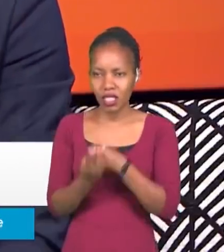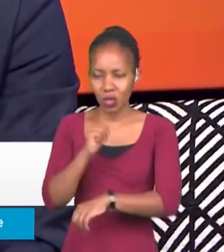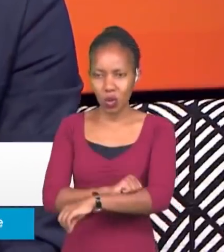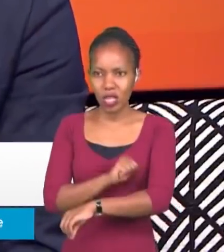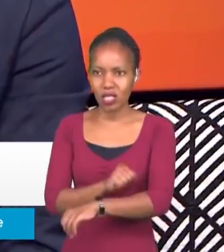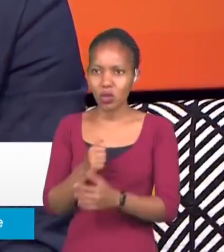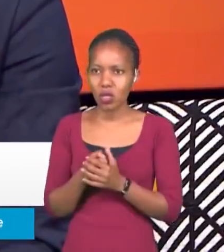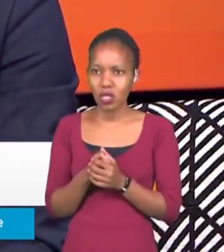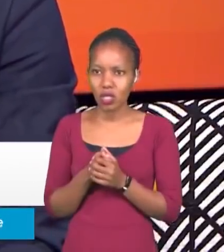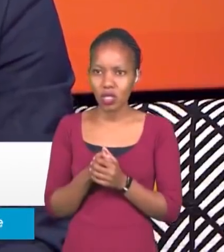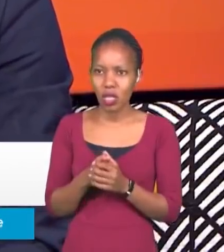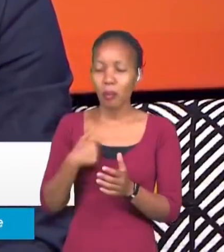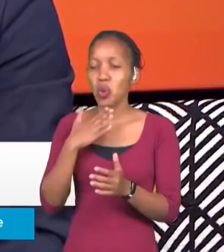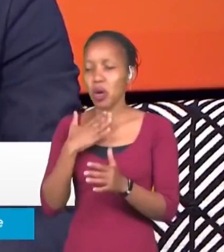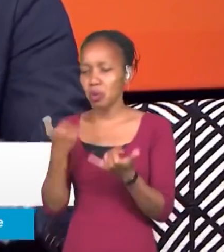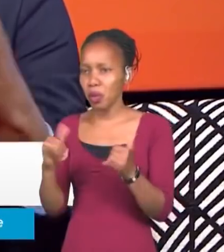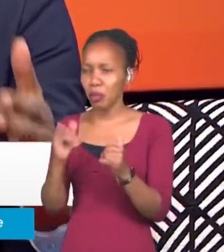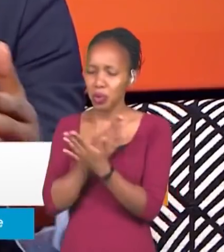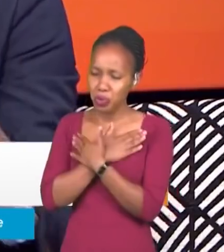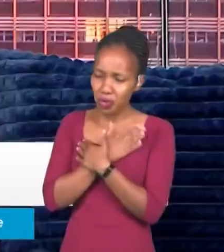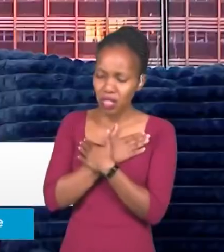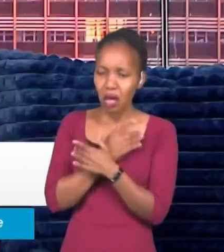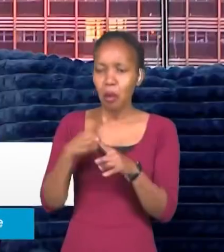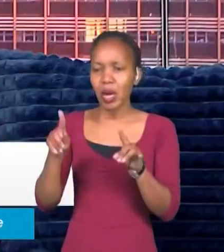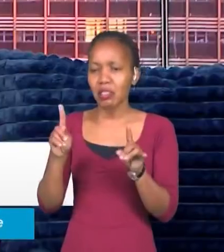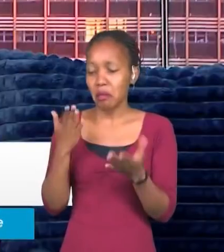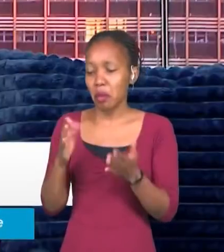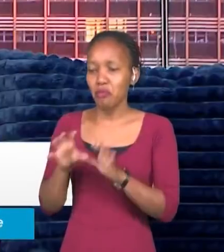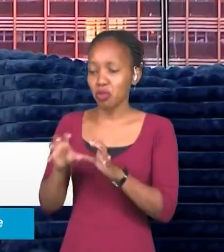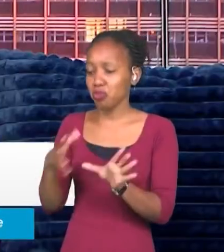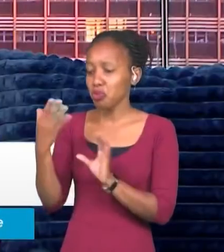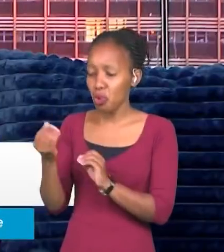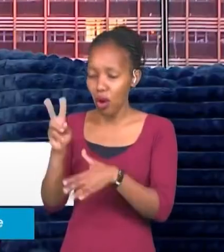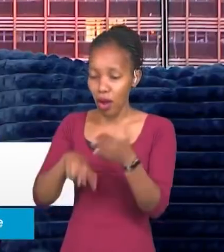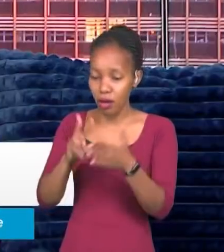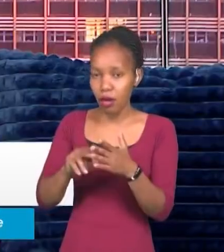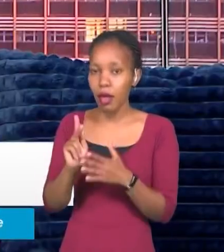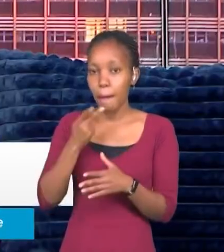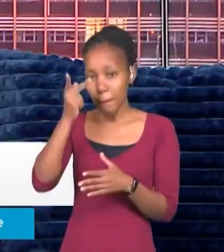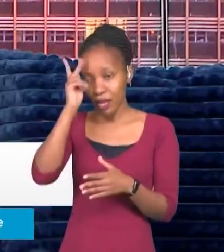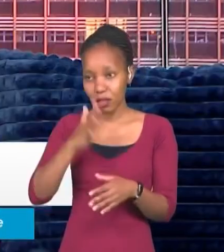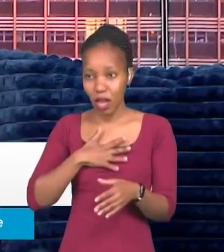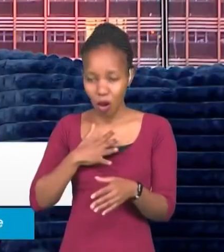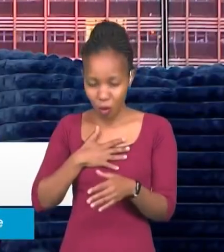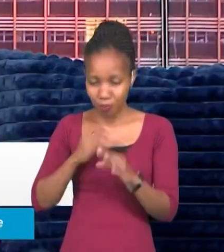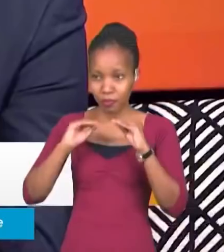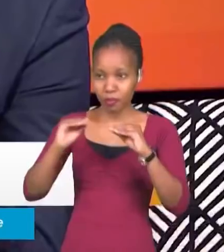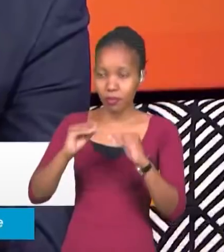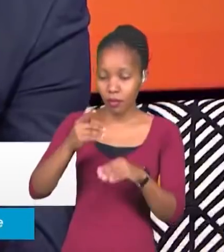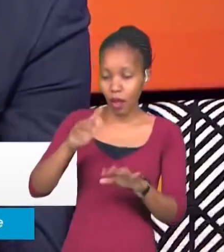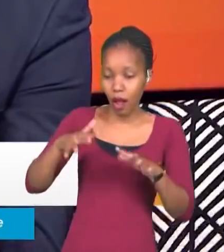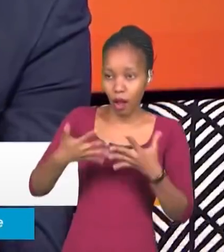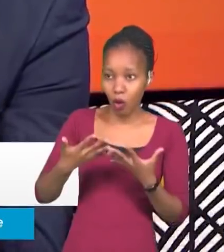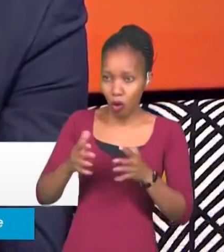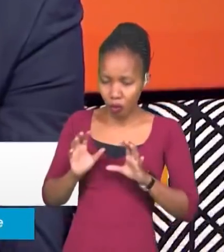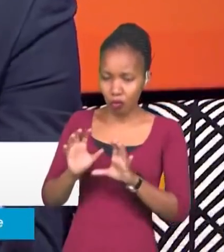goodness. Yes. I had to go play with my friends, but I'm being forced to read. Mm. Now, look at how our parents also cultured us. Eh? Yes. They used to